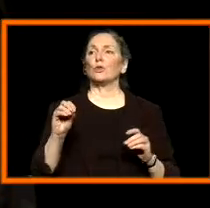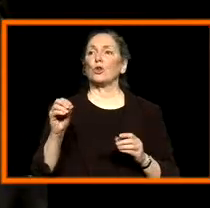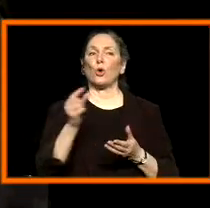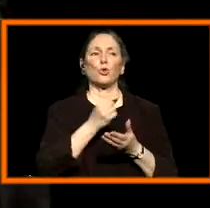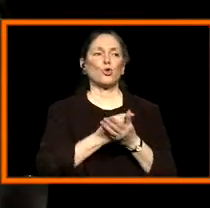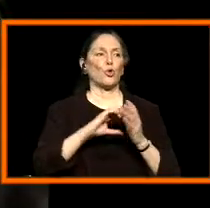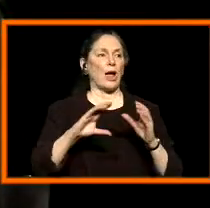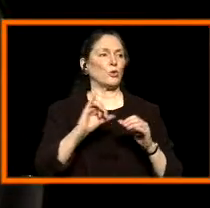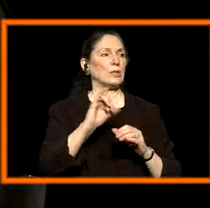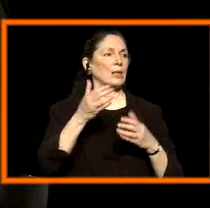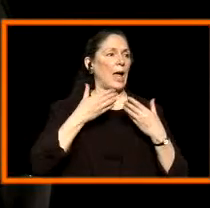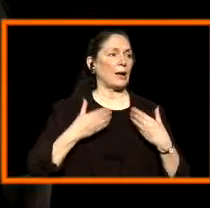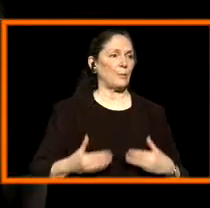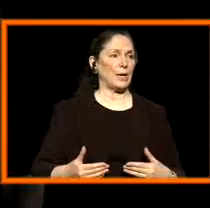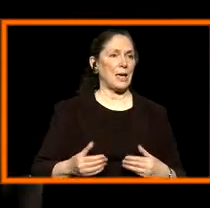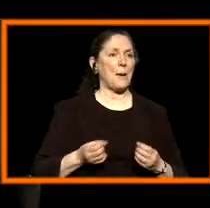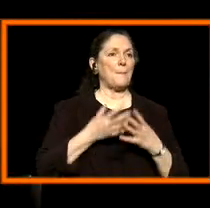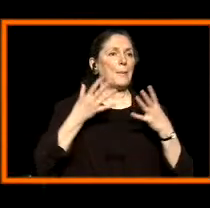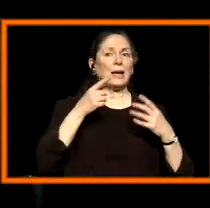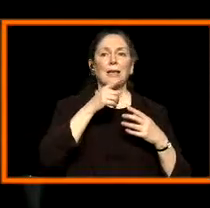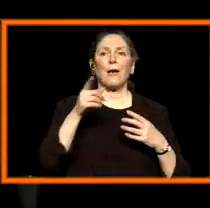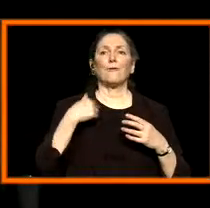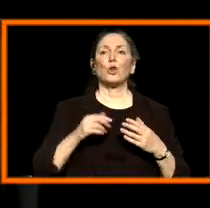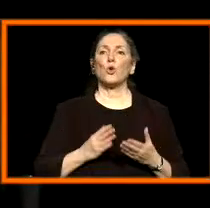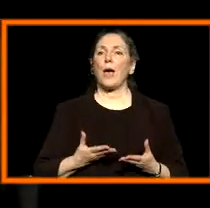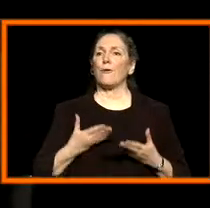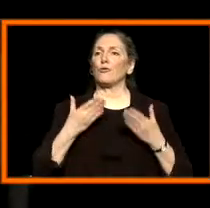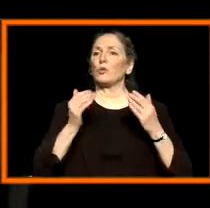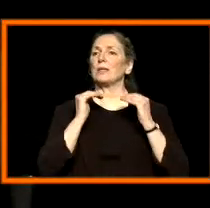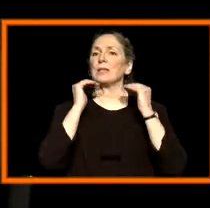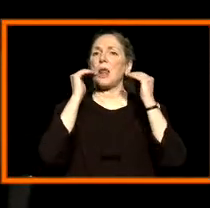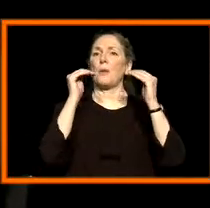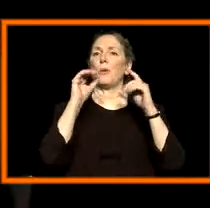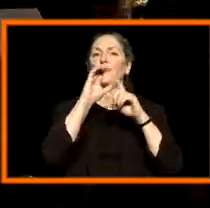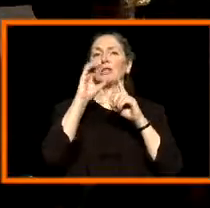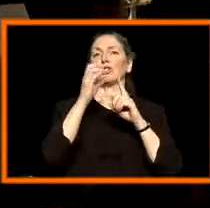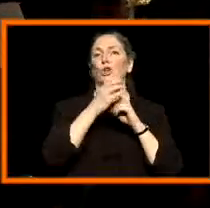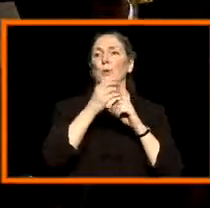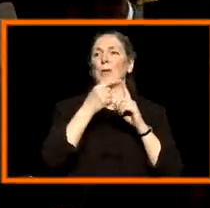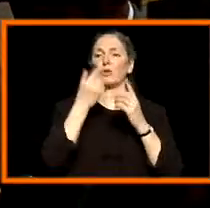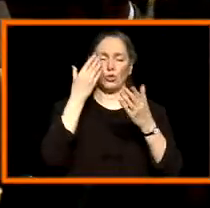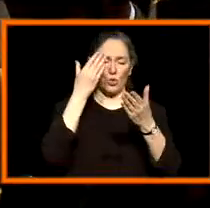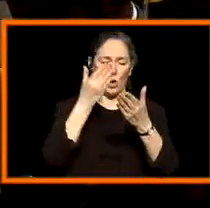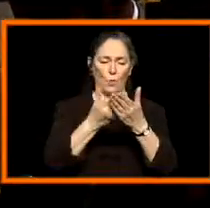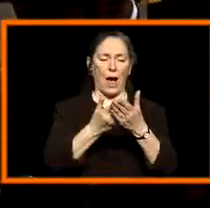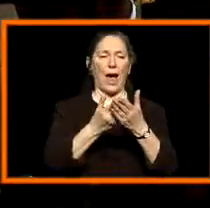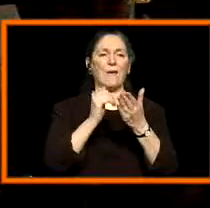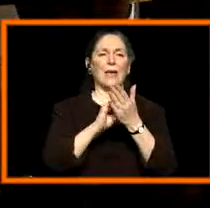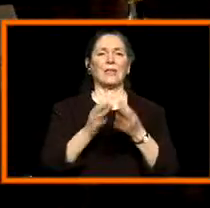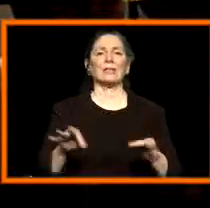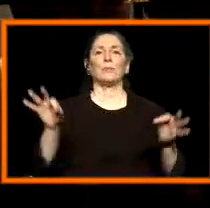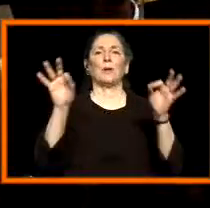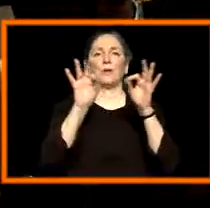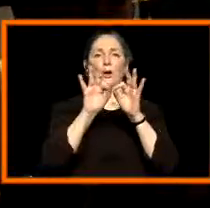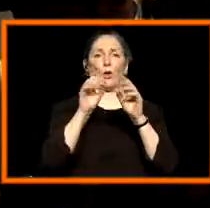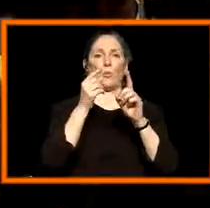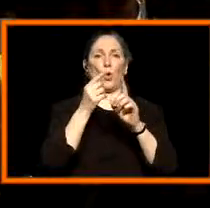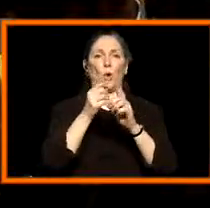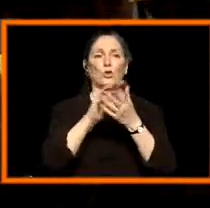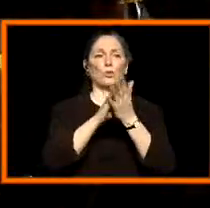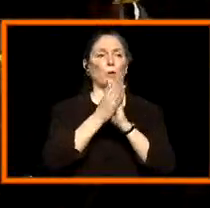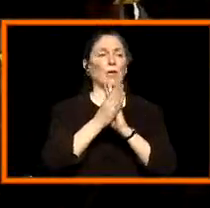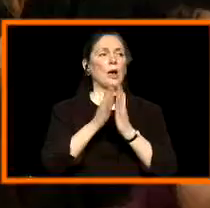graduates, like me, many of you have risen above your circumstances to arrive at this pivotal point to